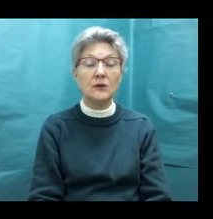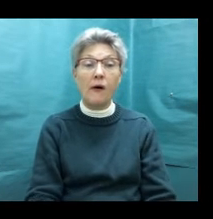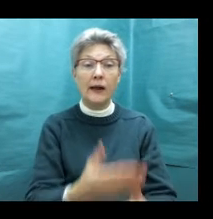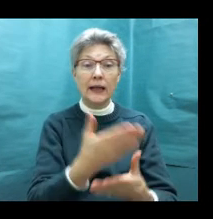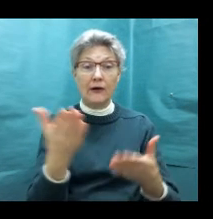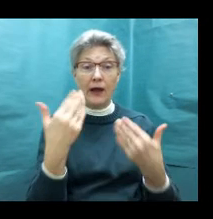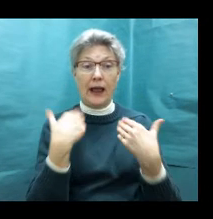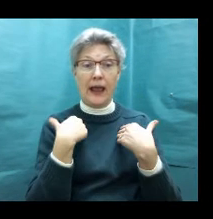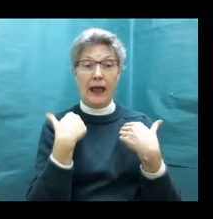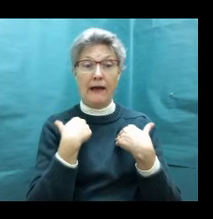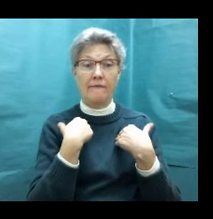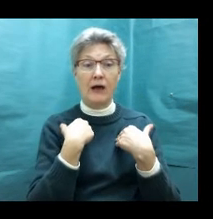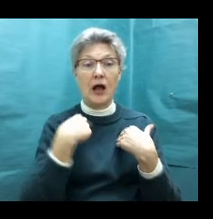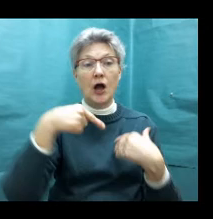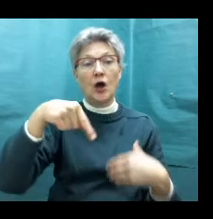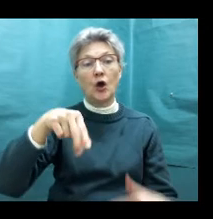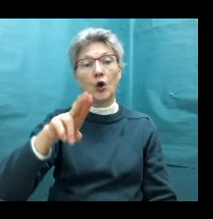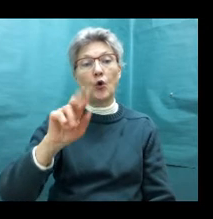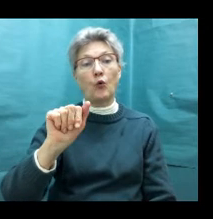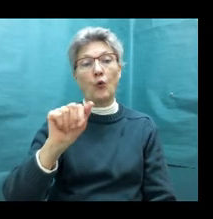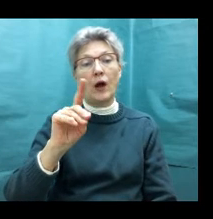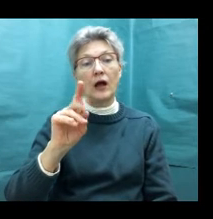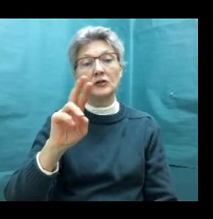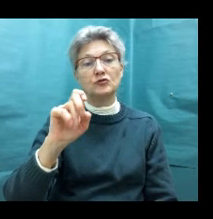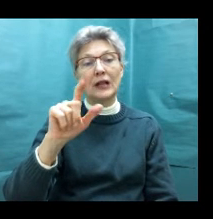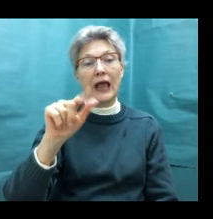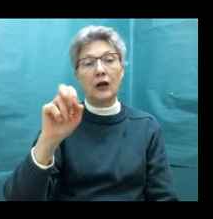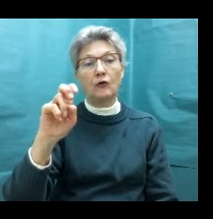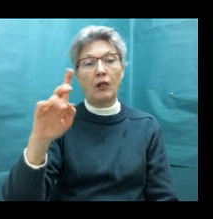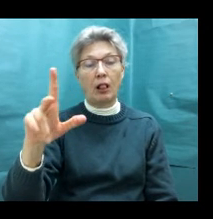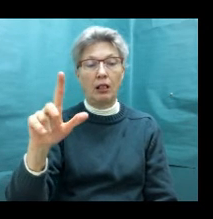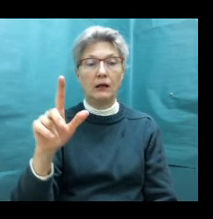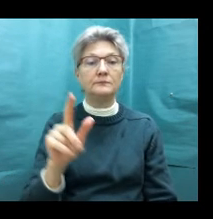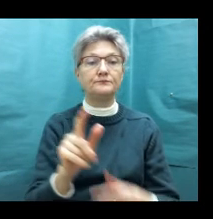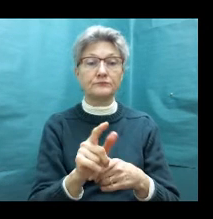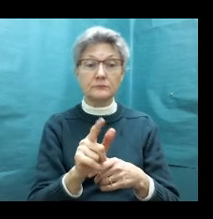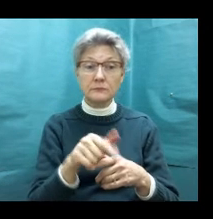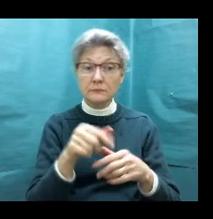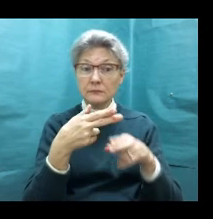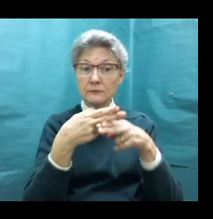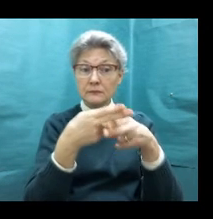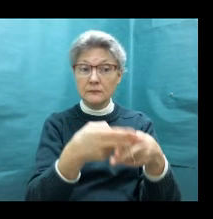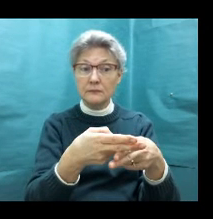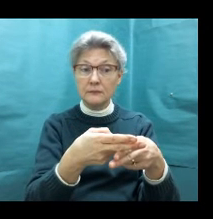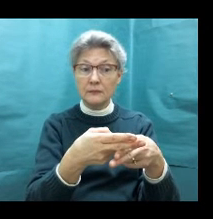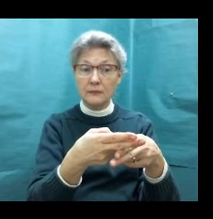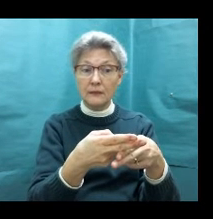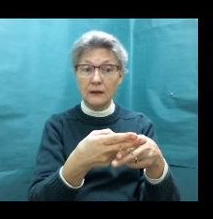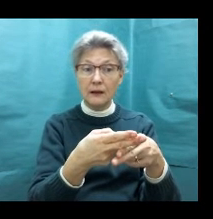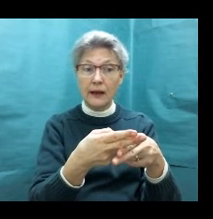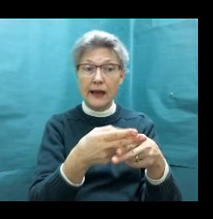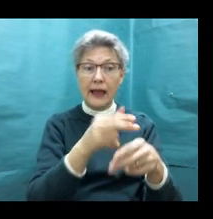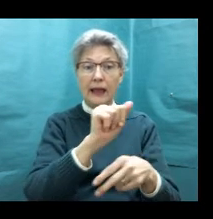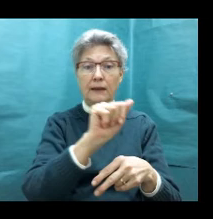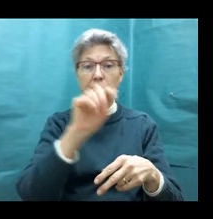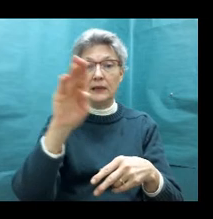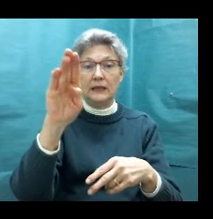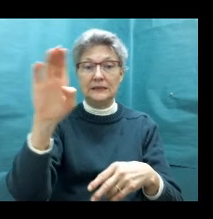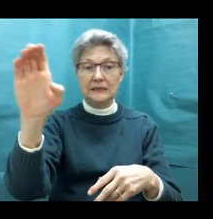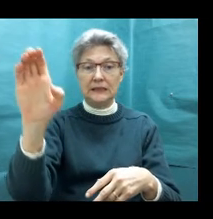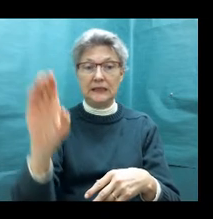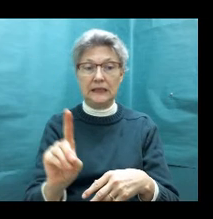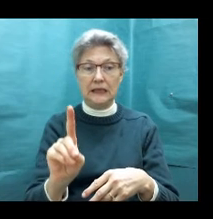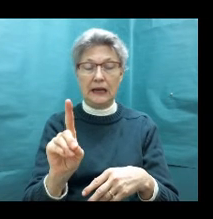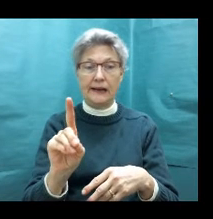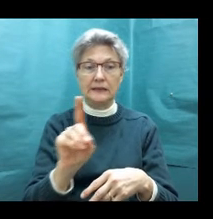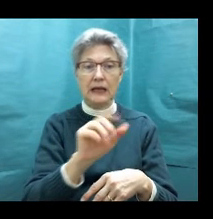Here I have a quadrilateral. This figure can be named A, B,